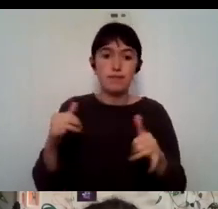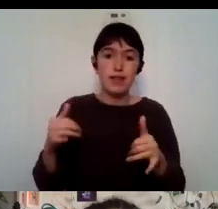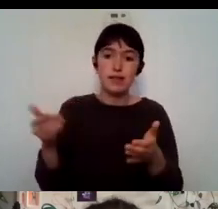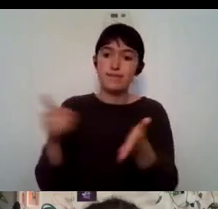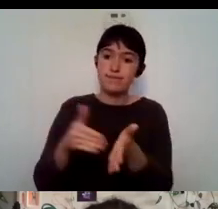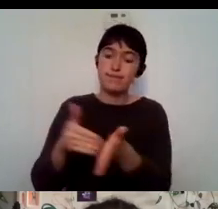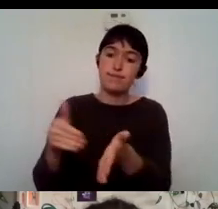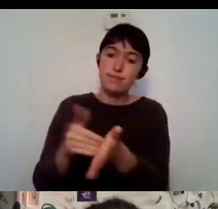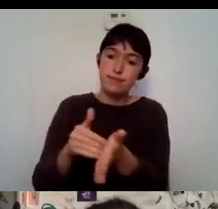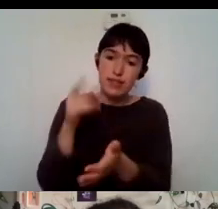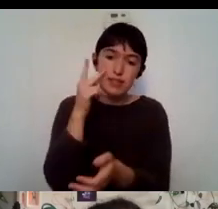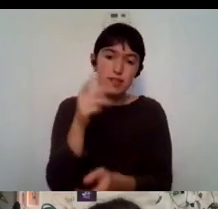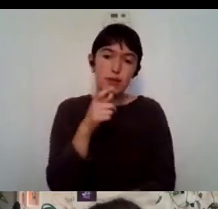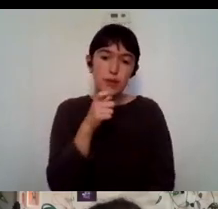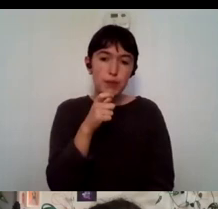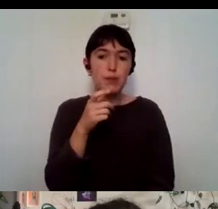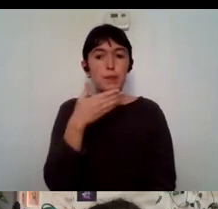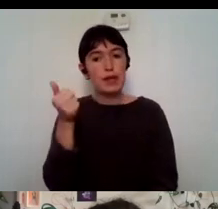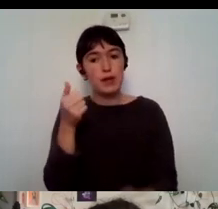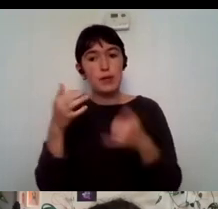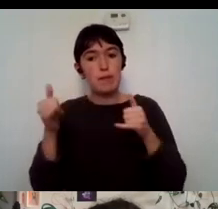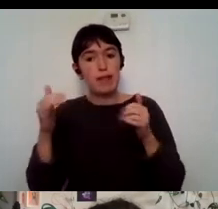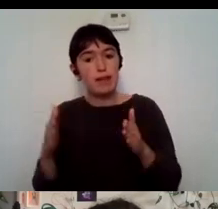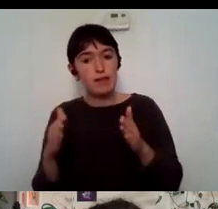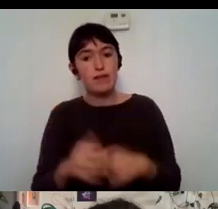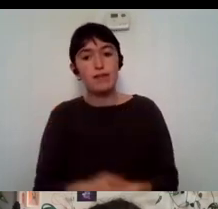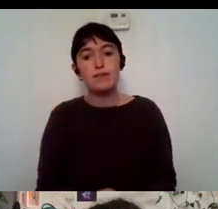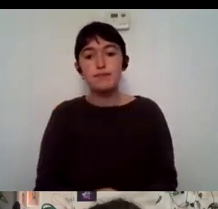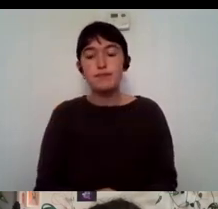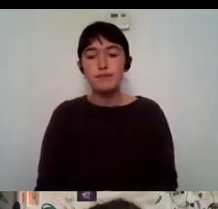better player. We've also started designing